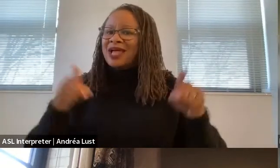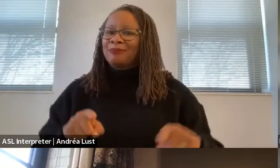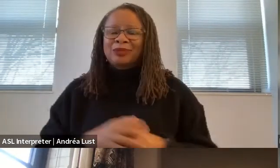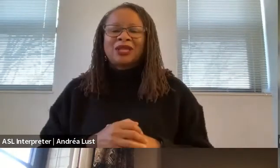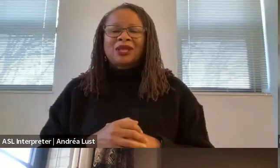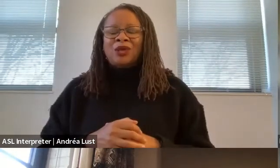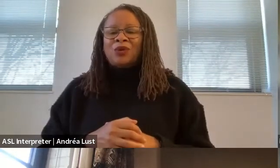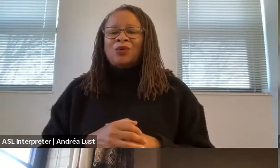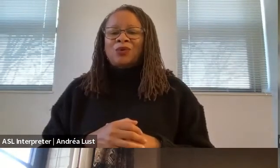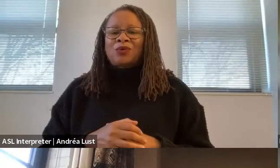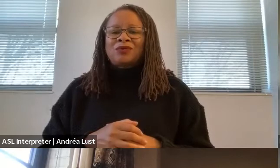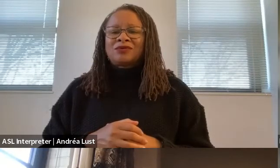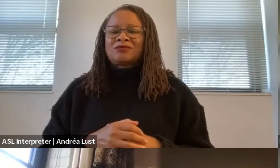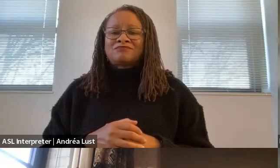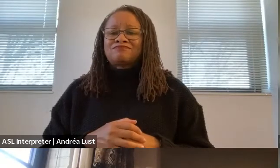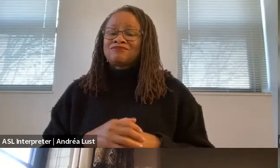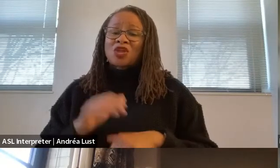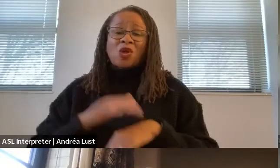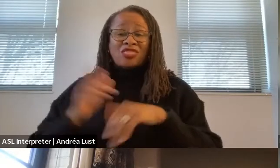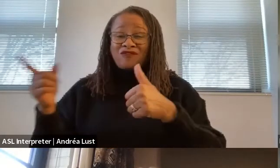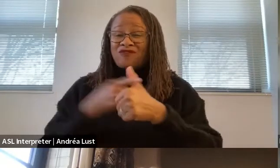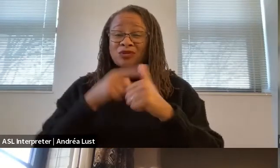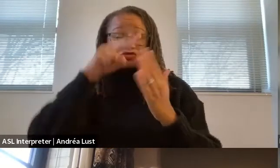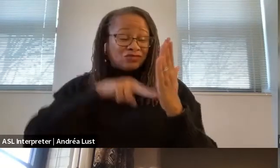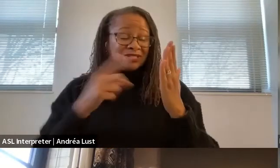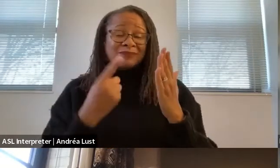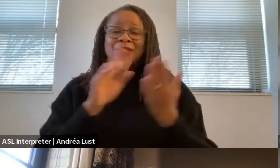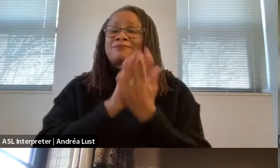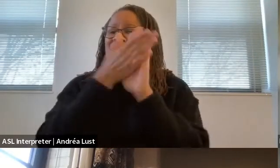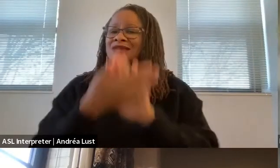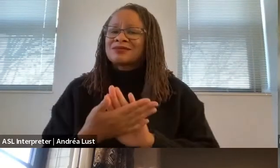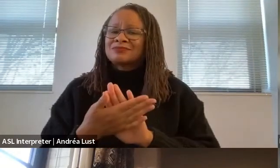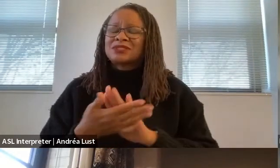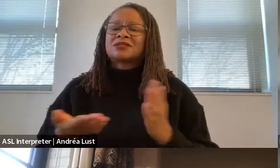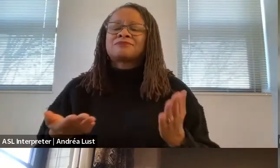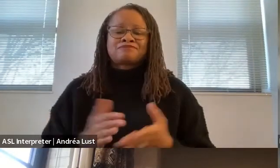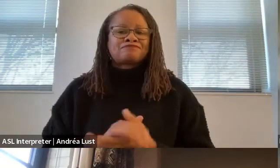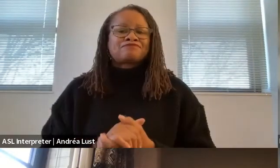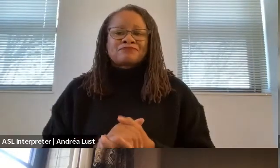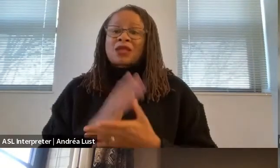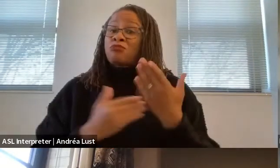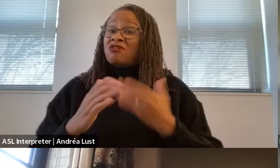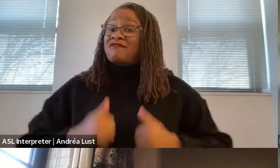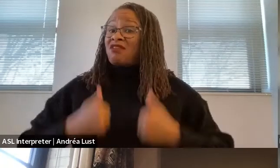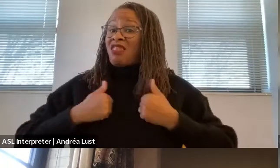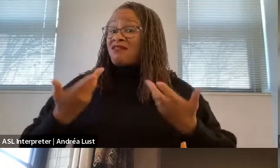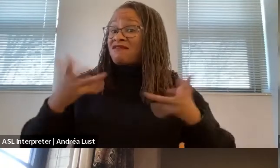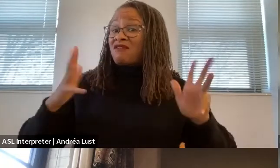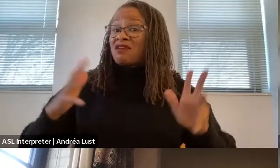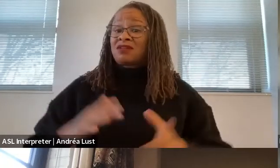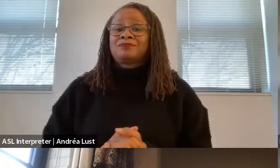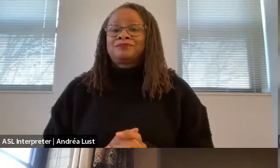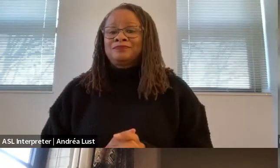you on the first read of something, it becomes part of your life already. And